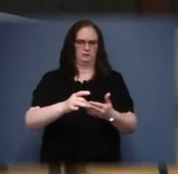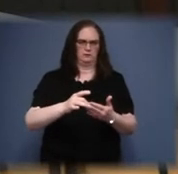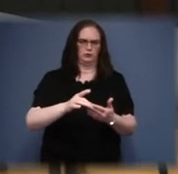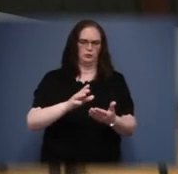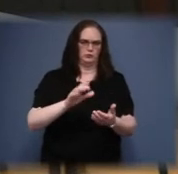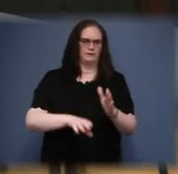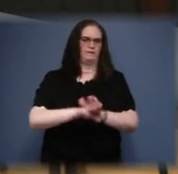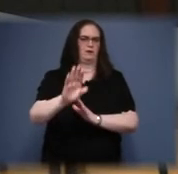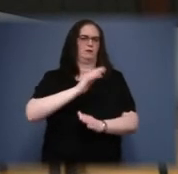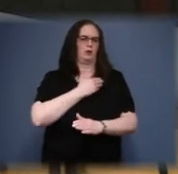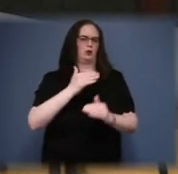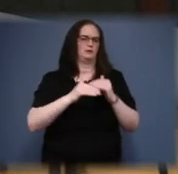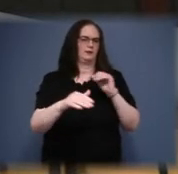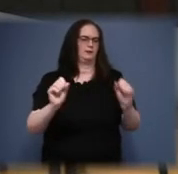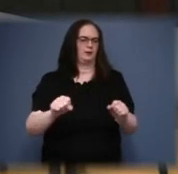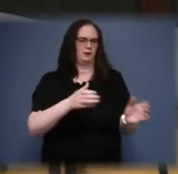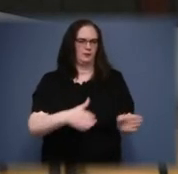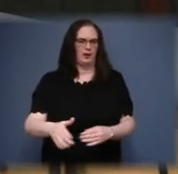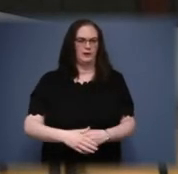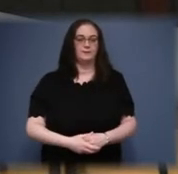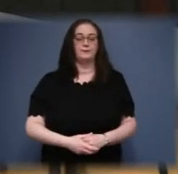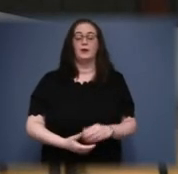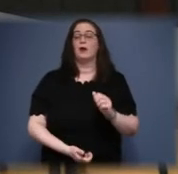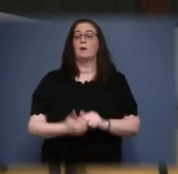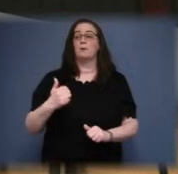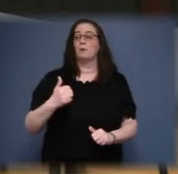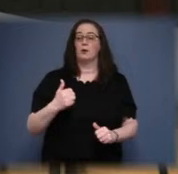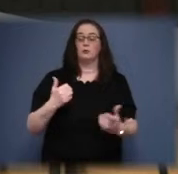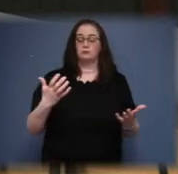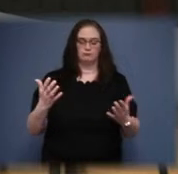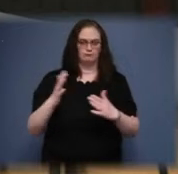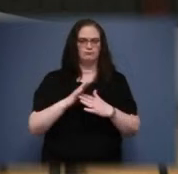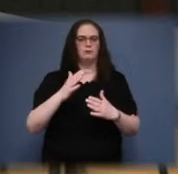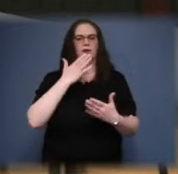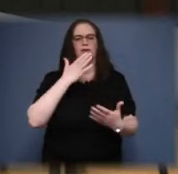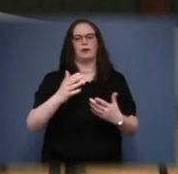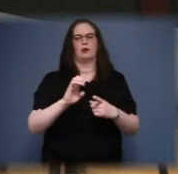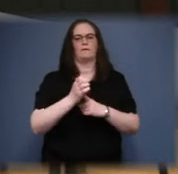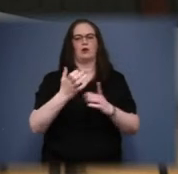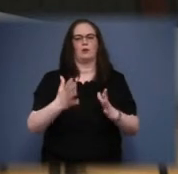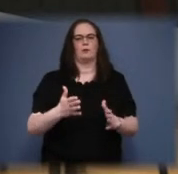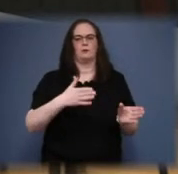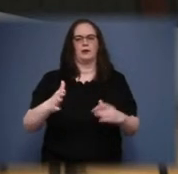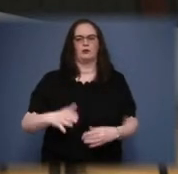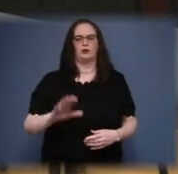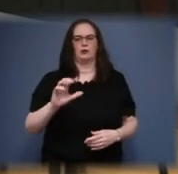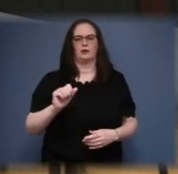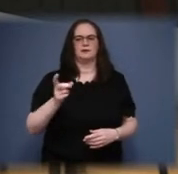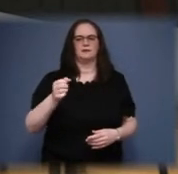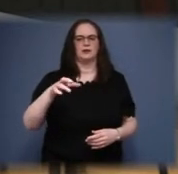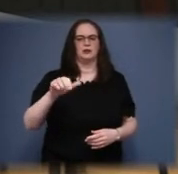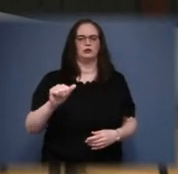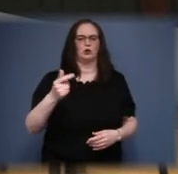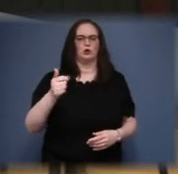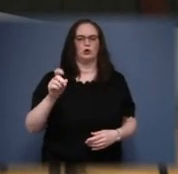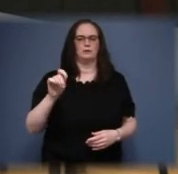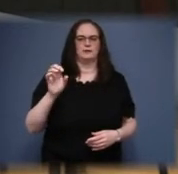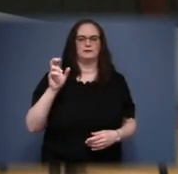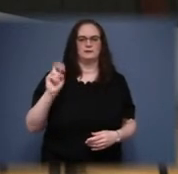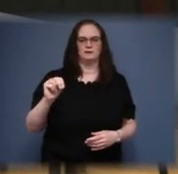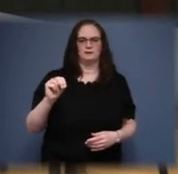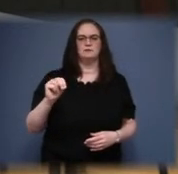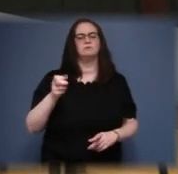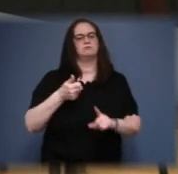sustainability plan. And most of all, I want to thank our environmental planner, Cassandra Goodmanson, who is